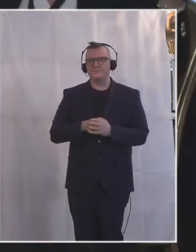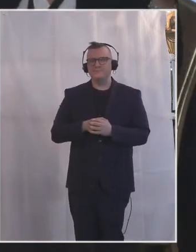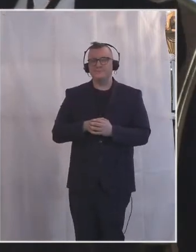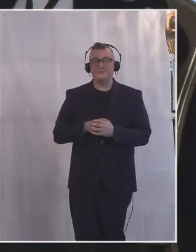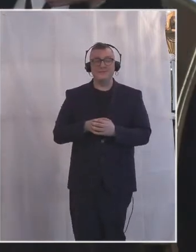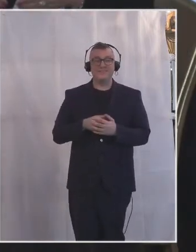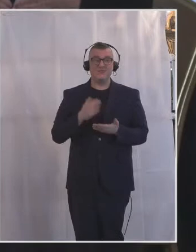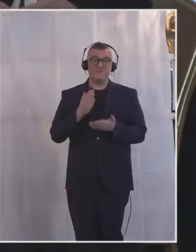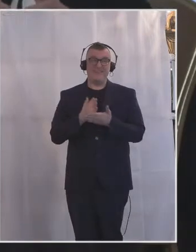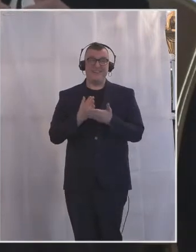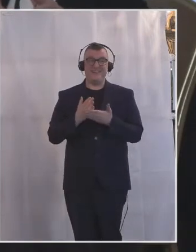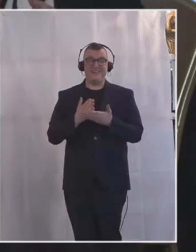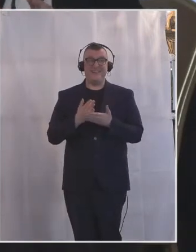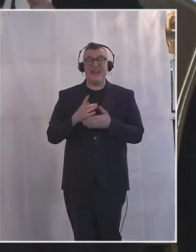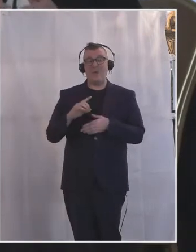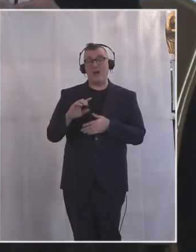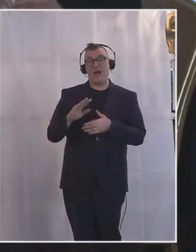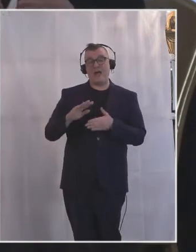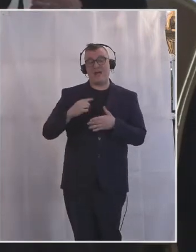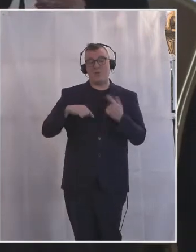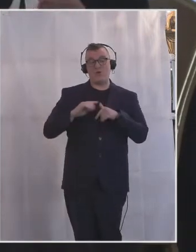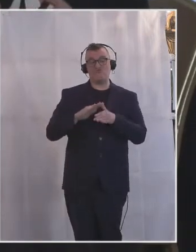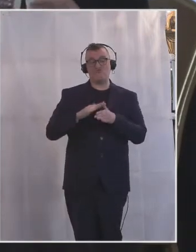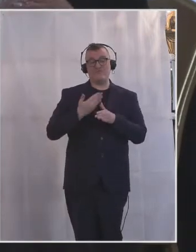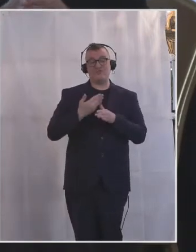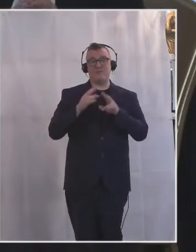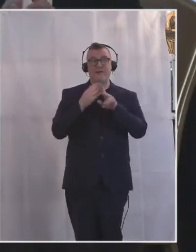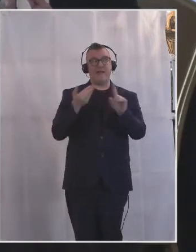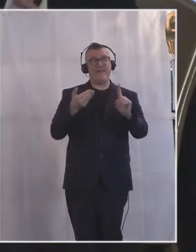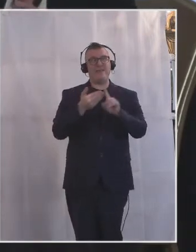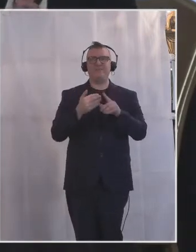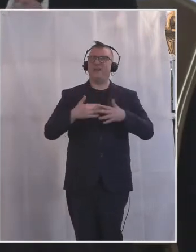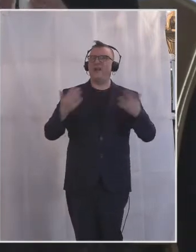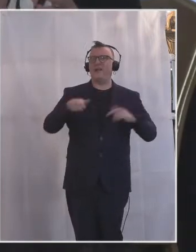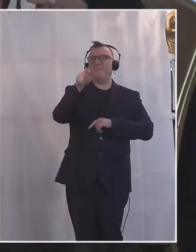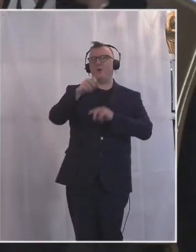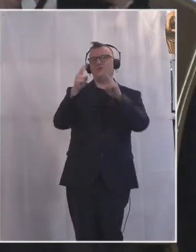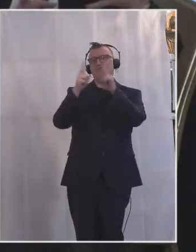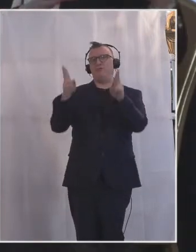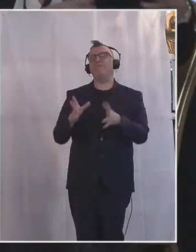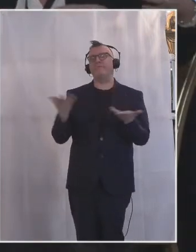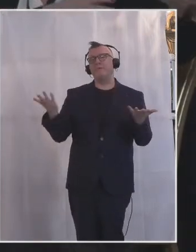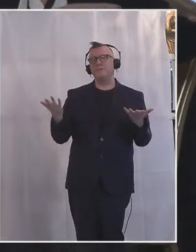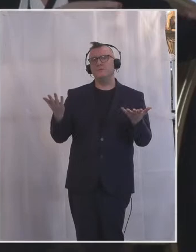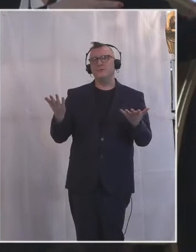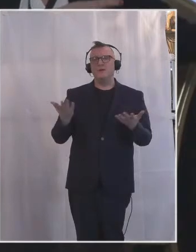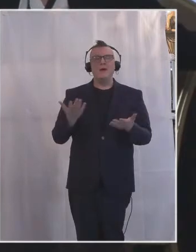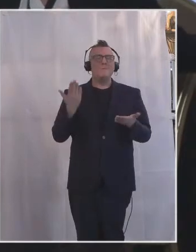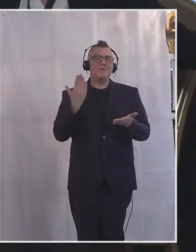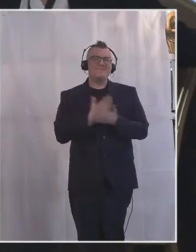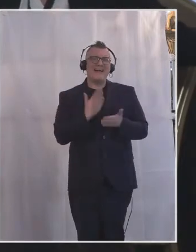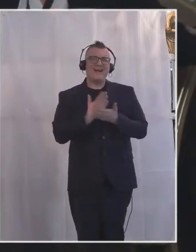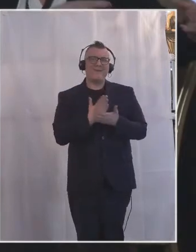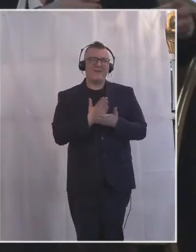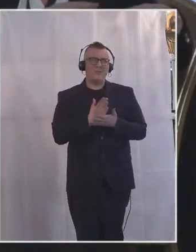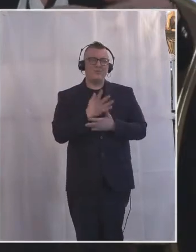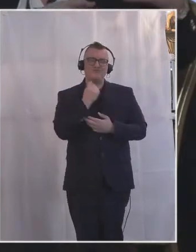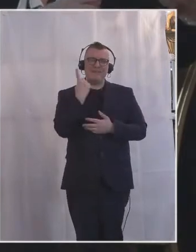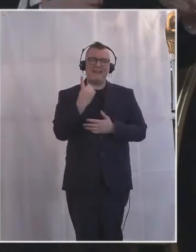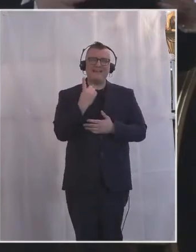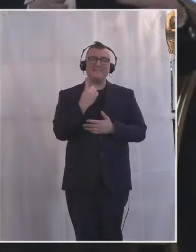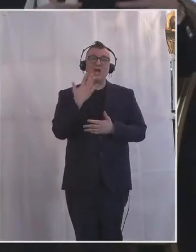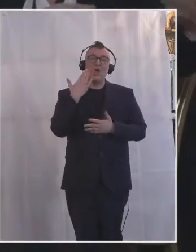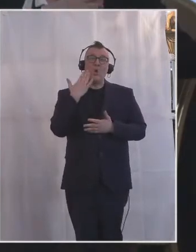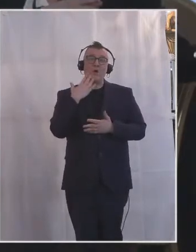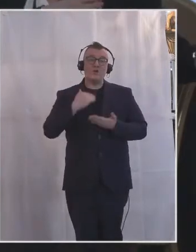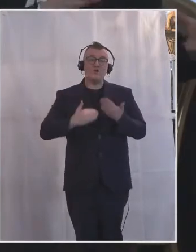that has a roof, narrowed it down into the easiest people for us to sell to at the minute is off-site manufactured new homes, because they're